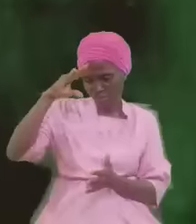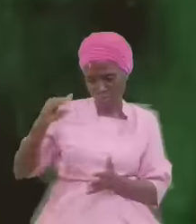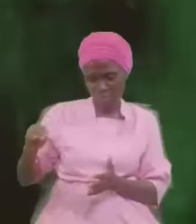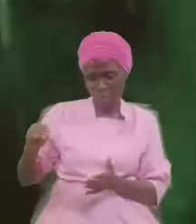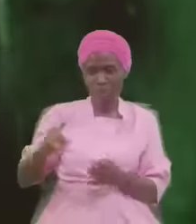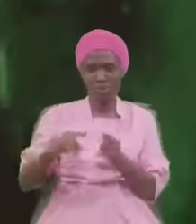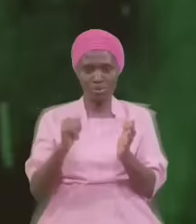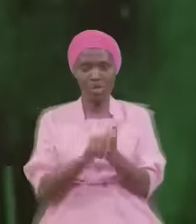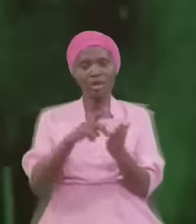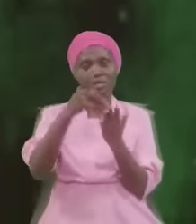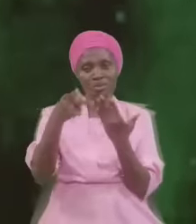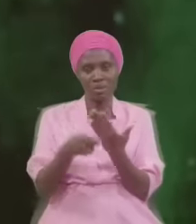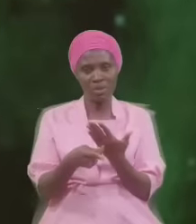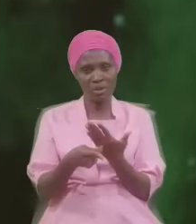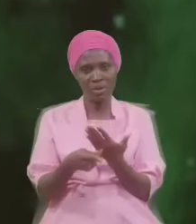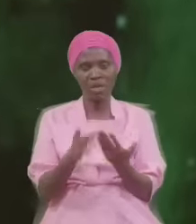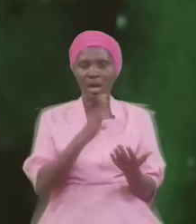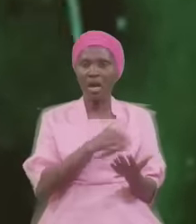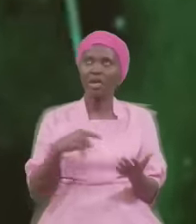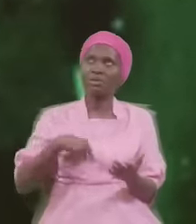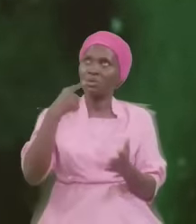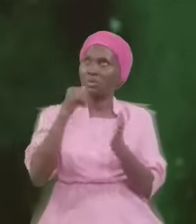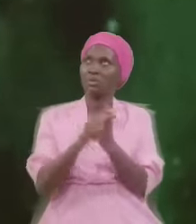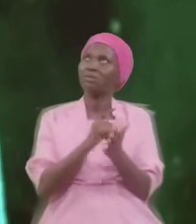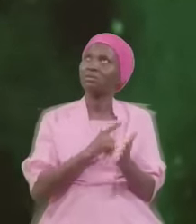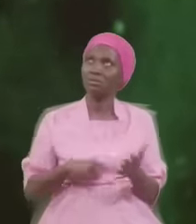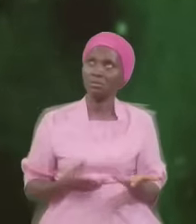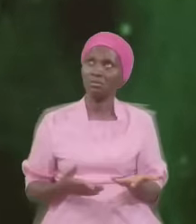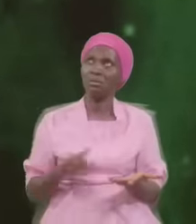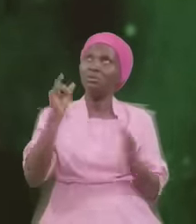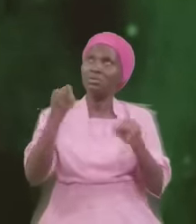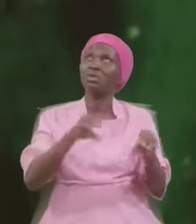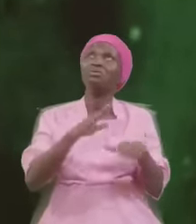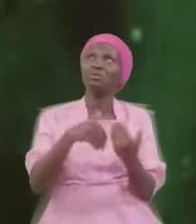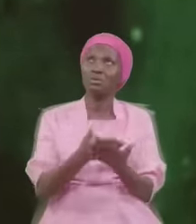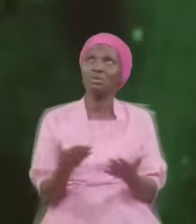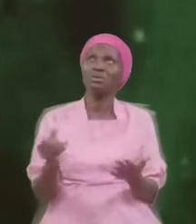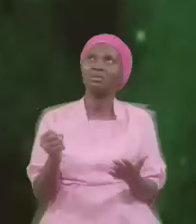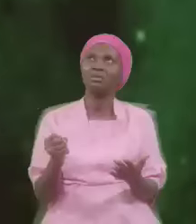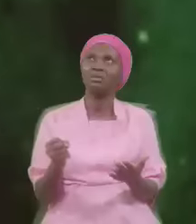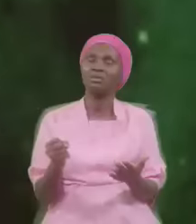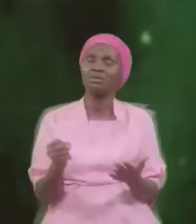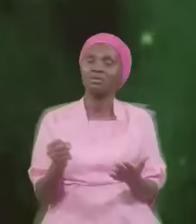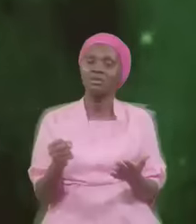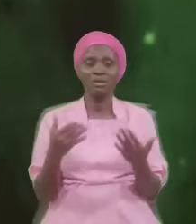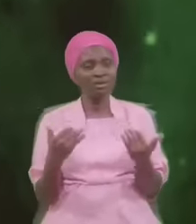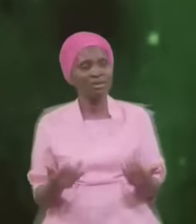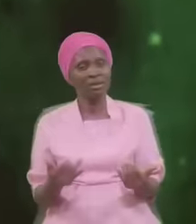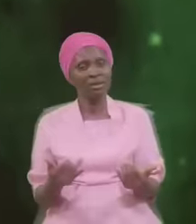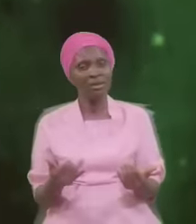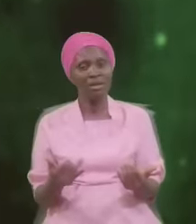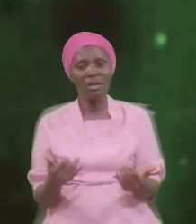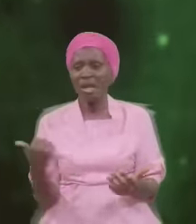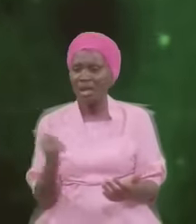board, and we said, Lord, you can do all things. Now, whoever is there, I didn't know he